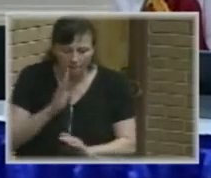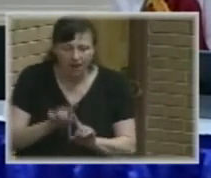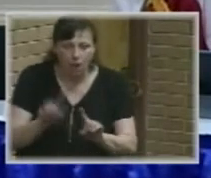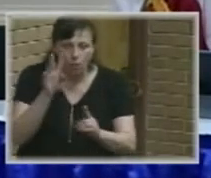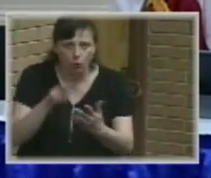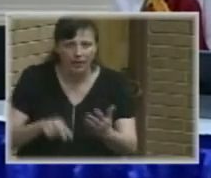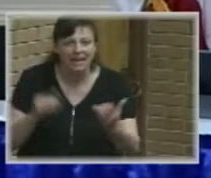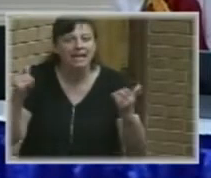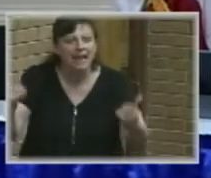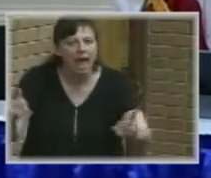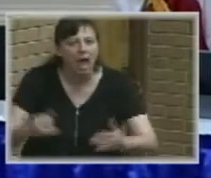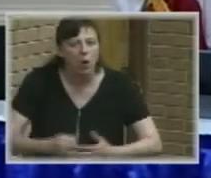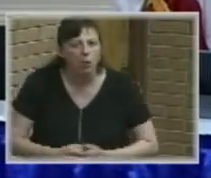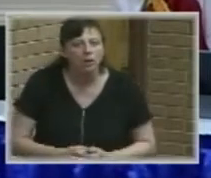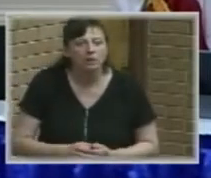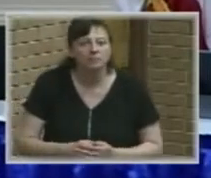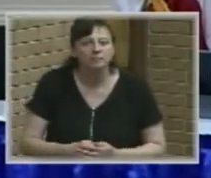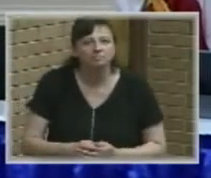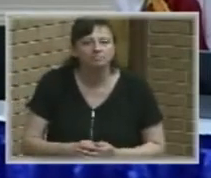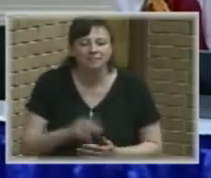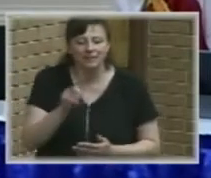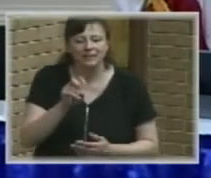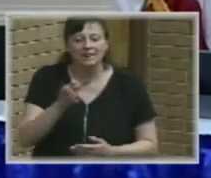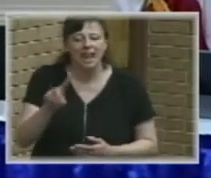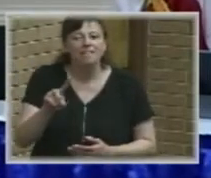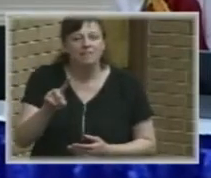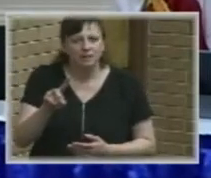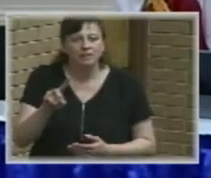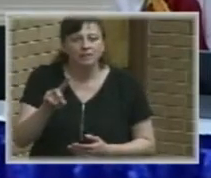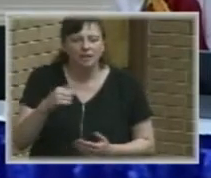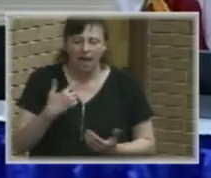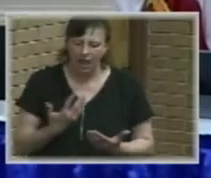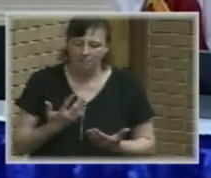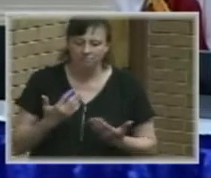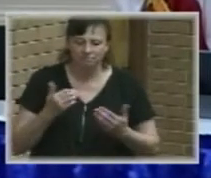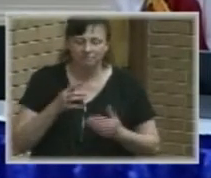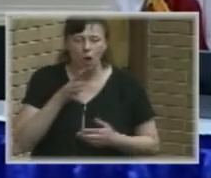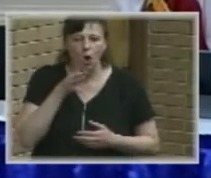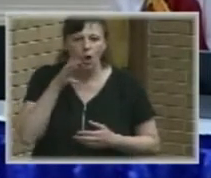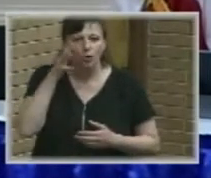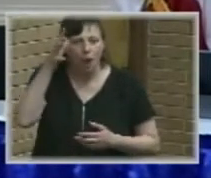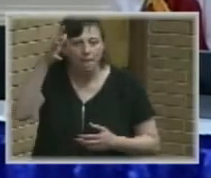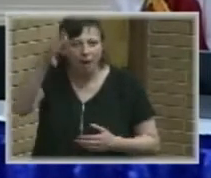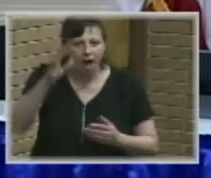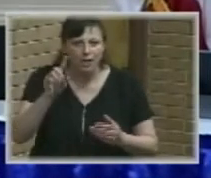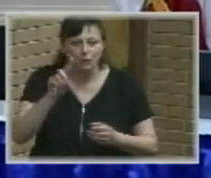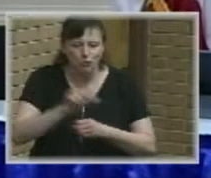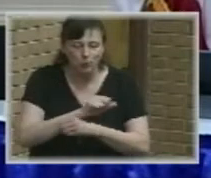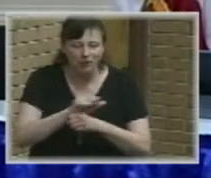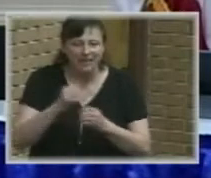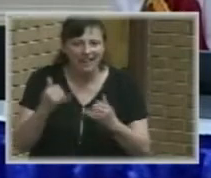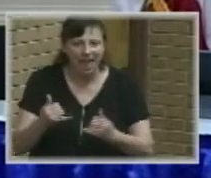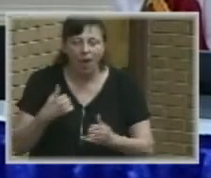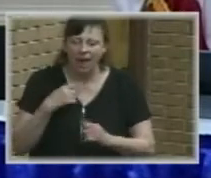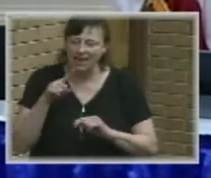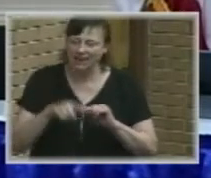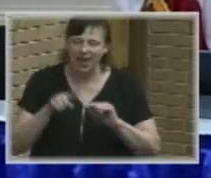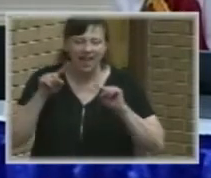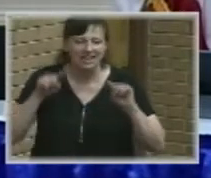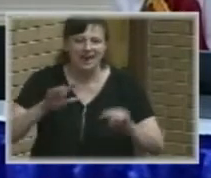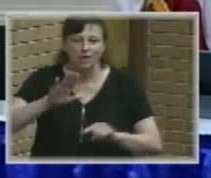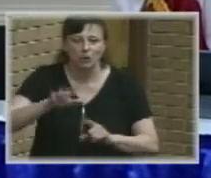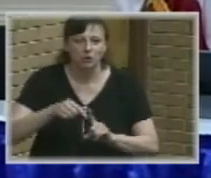now. David, as I am on grandpa duty, I am unable to attend your special